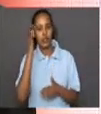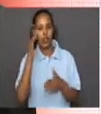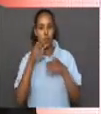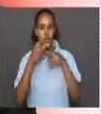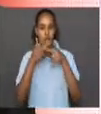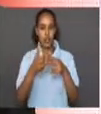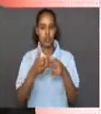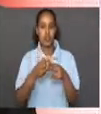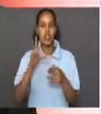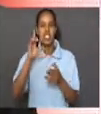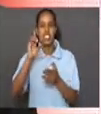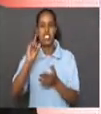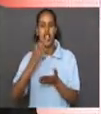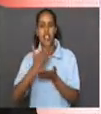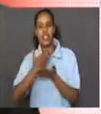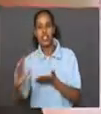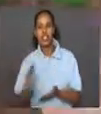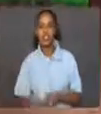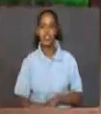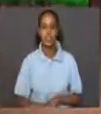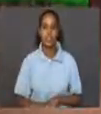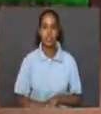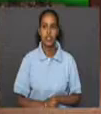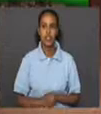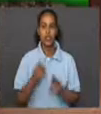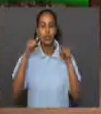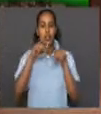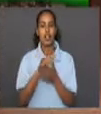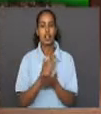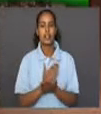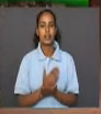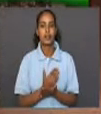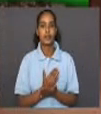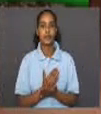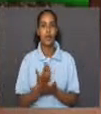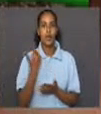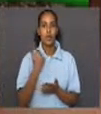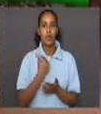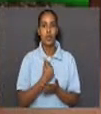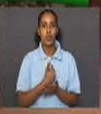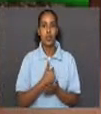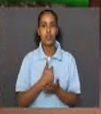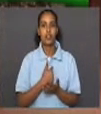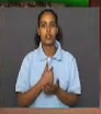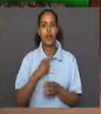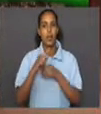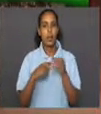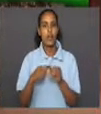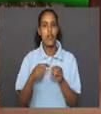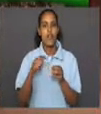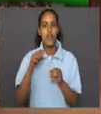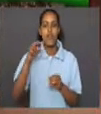as denitrification. In today's lesson, we are going to learn about